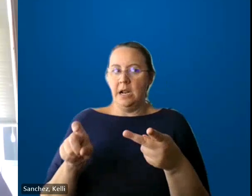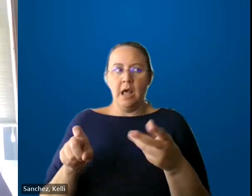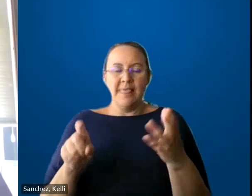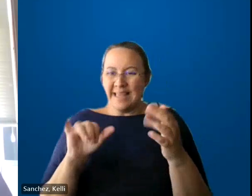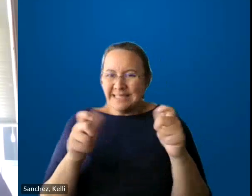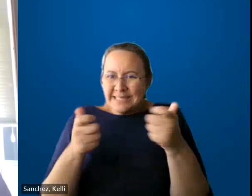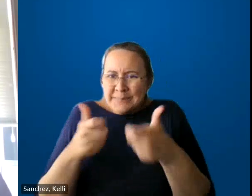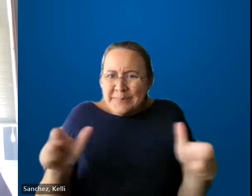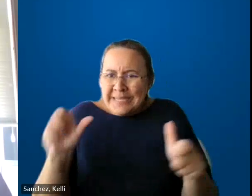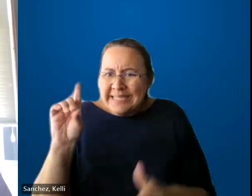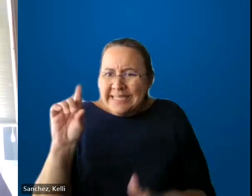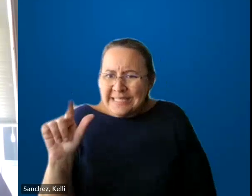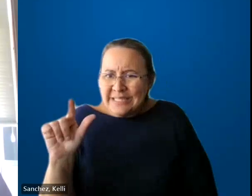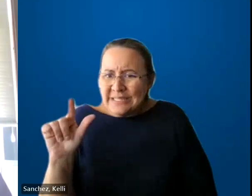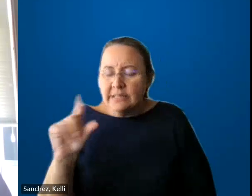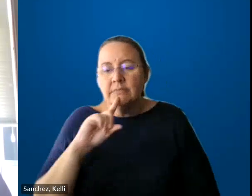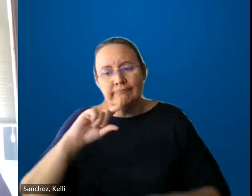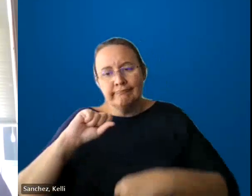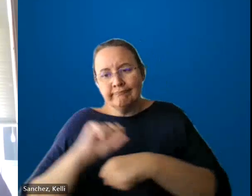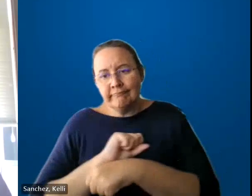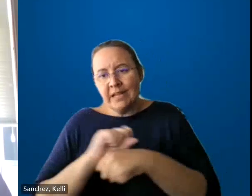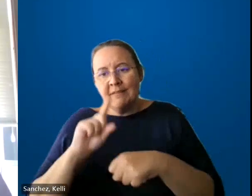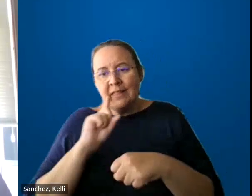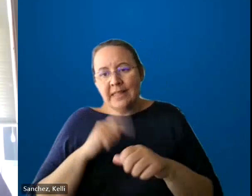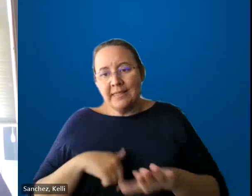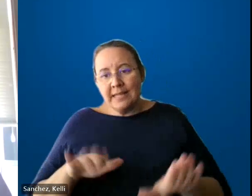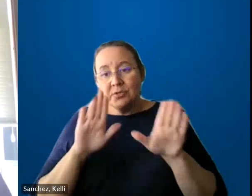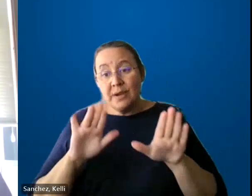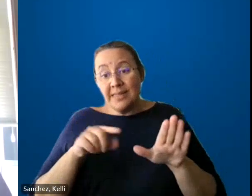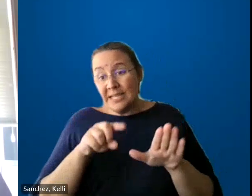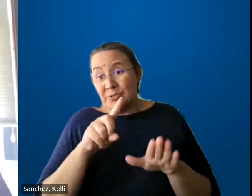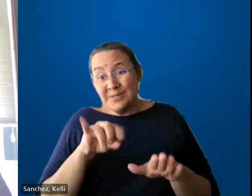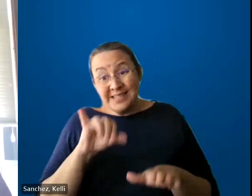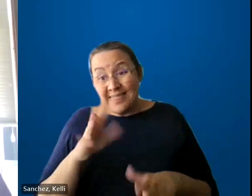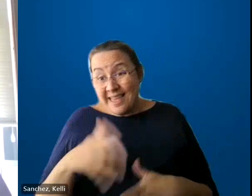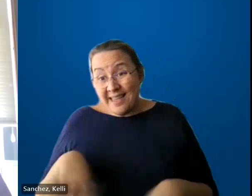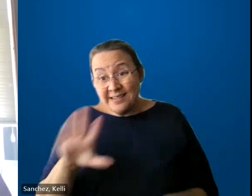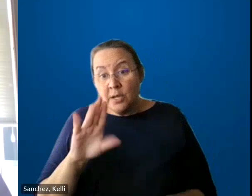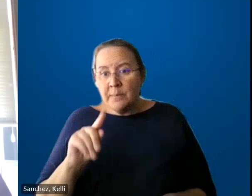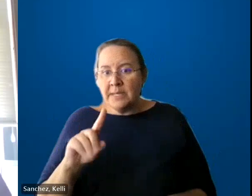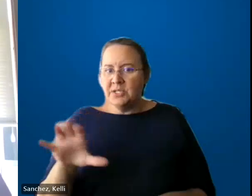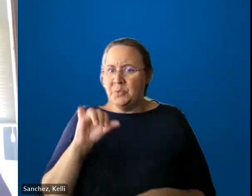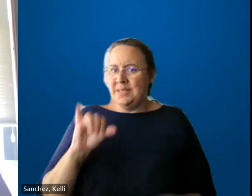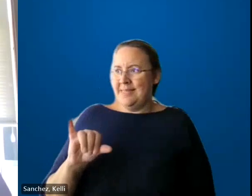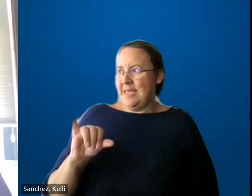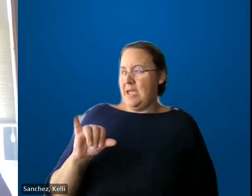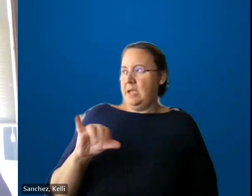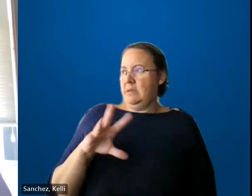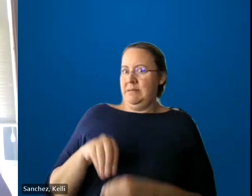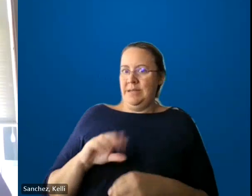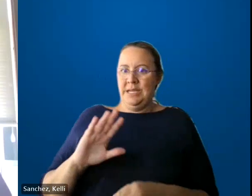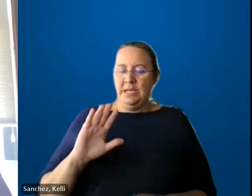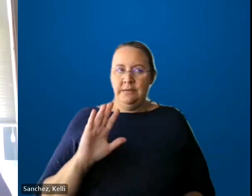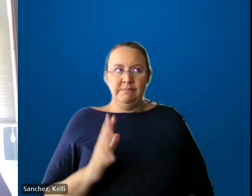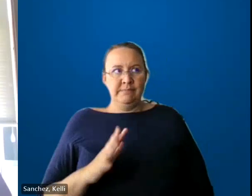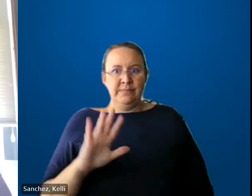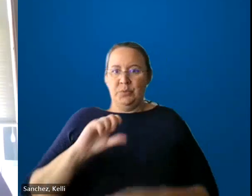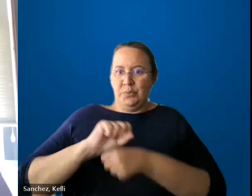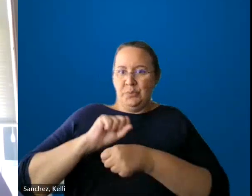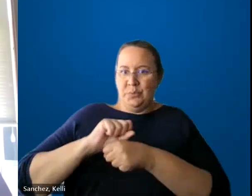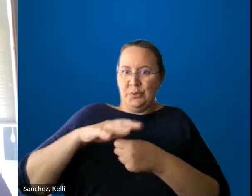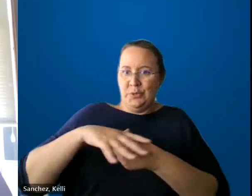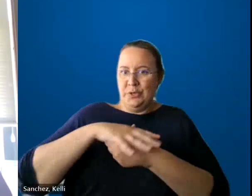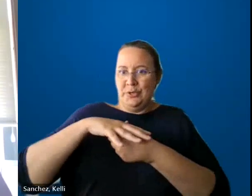step. And I definitely think that's great of you that you did that. But doing things like that within your